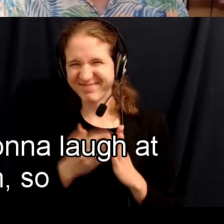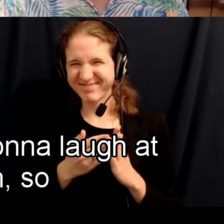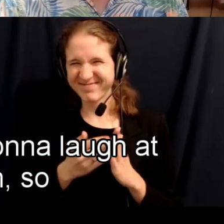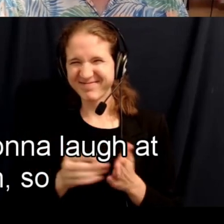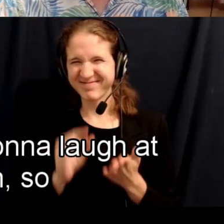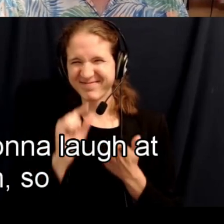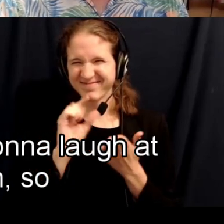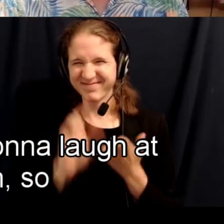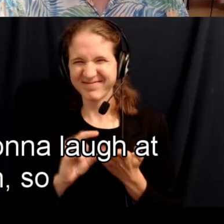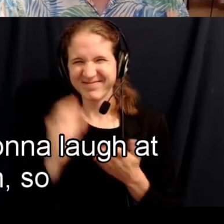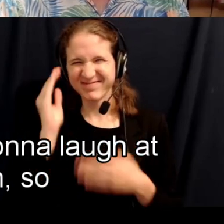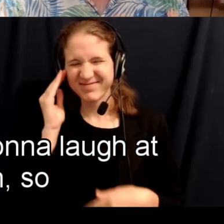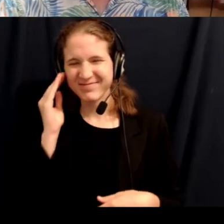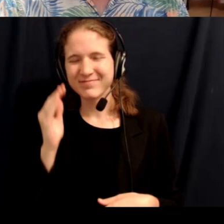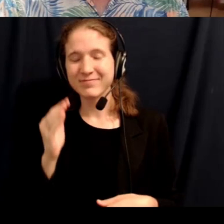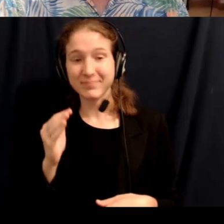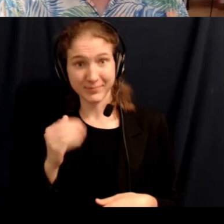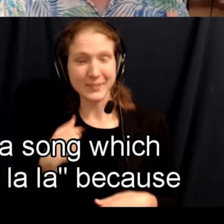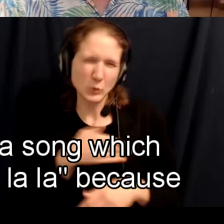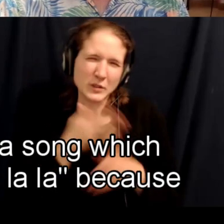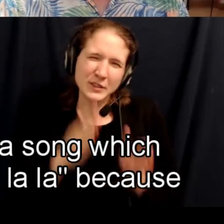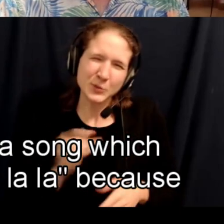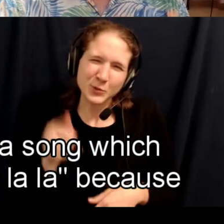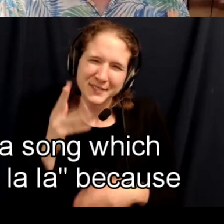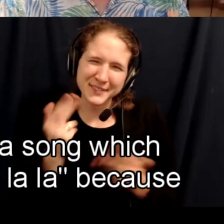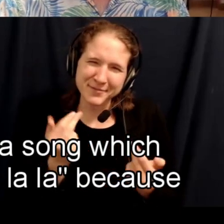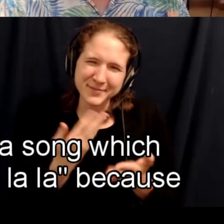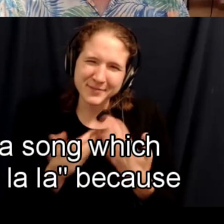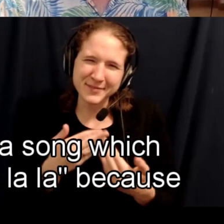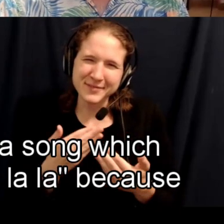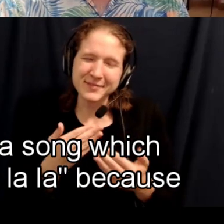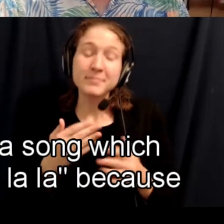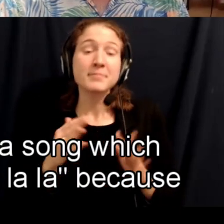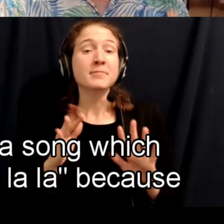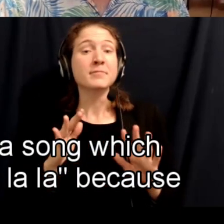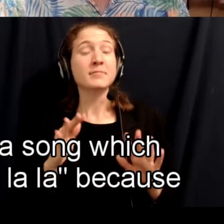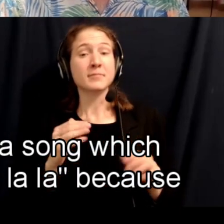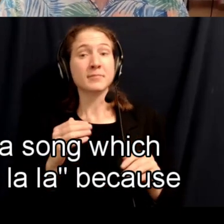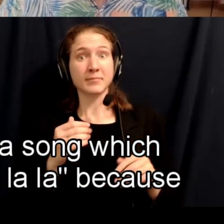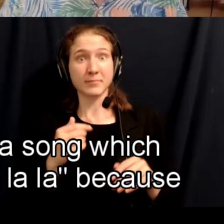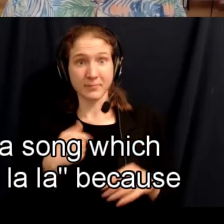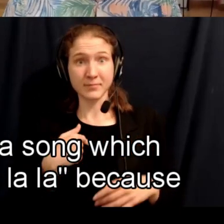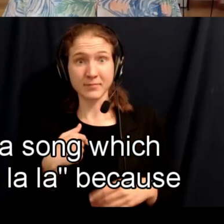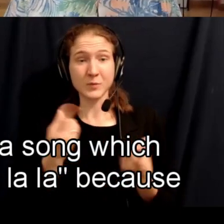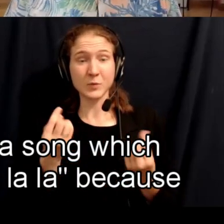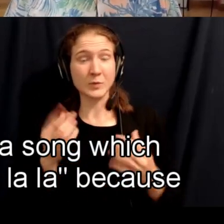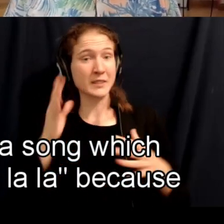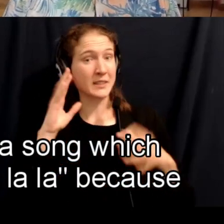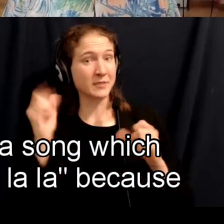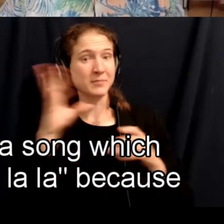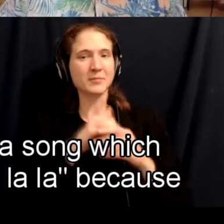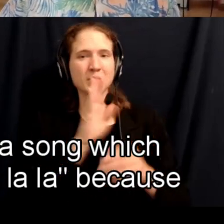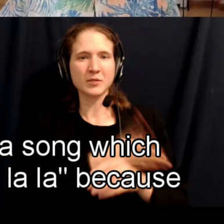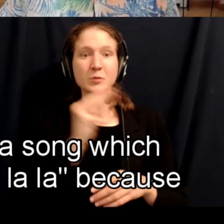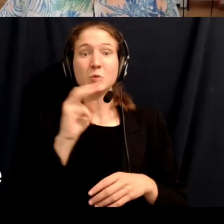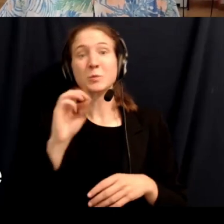you're gonna laugh at me. I'm a musician, so I made the sounds into a song when basic was moo moo ba